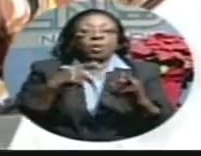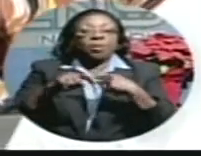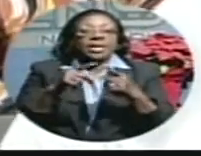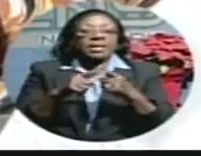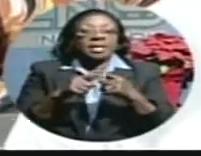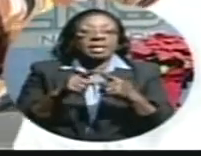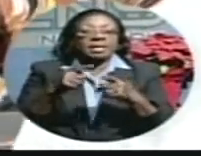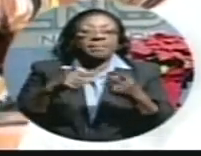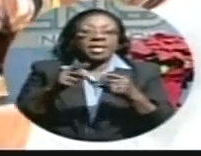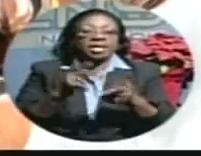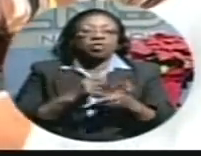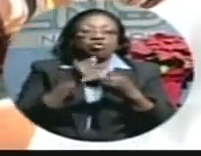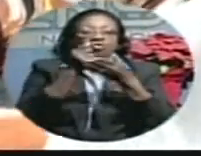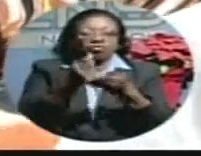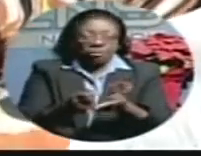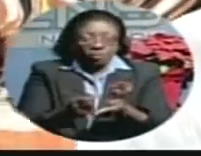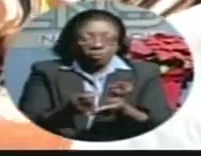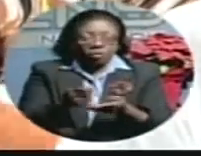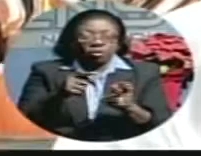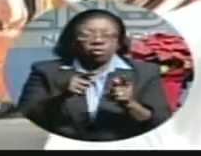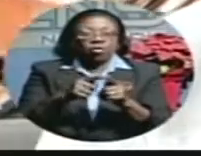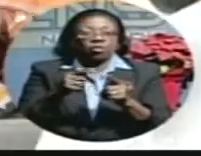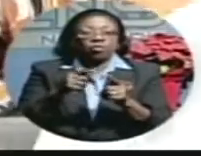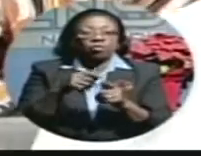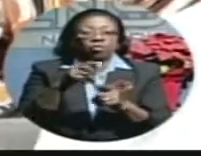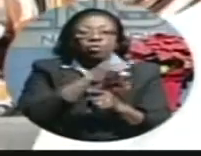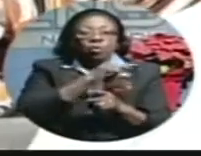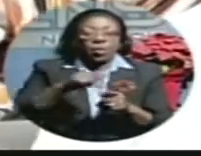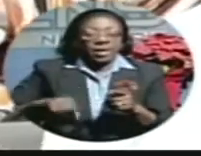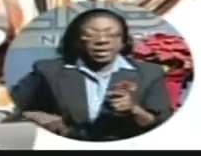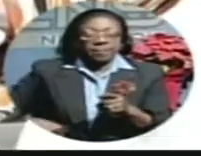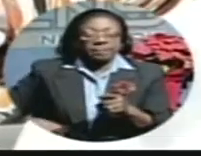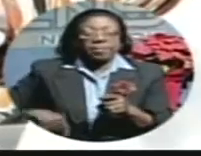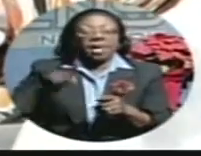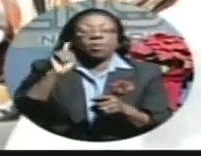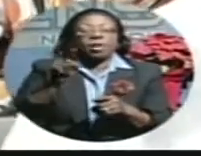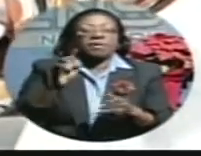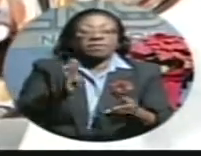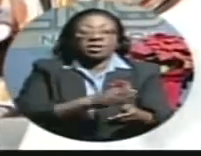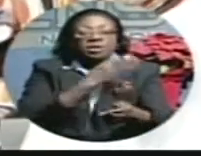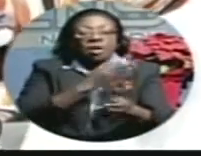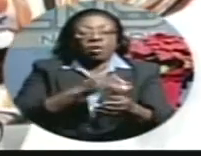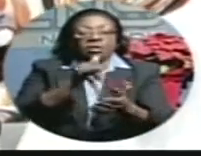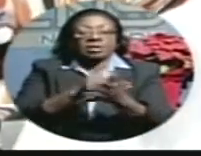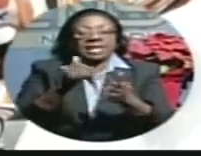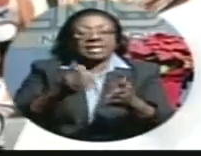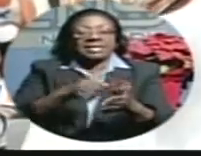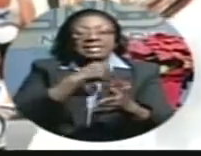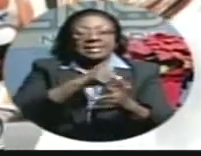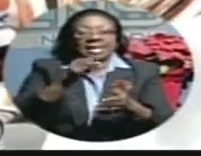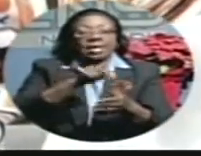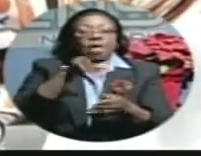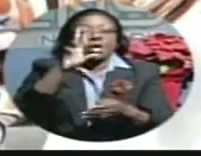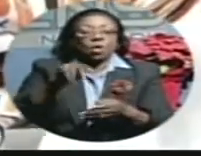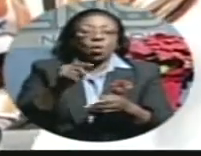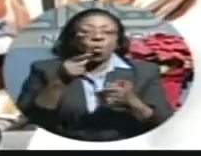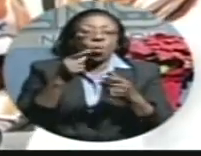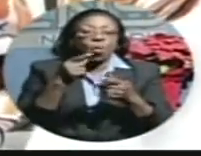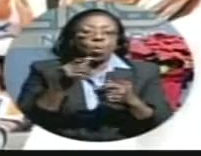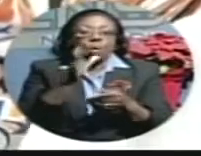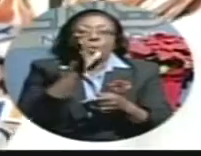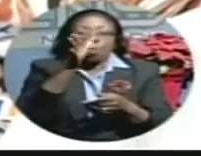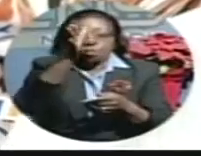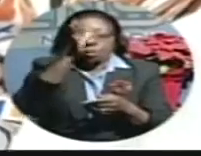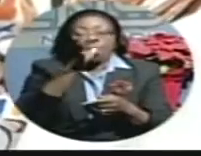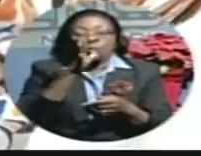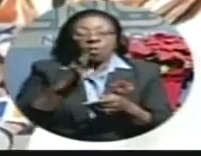went and he paid tribute, musical tribute to Royal Highness. And one of the songs that he sang was No Woman, No Cry.